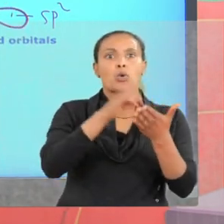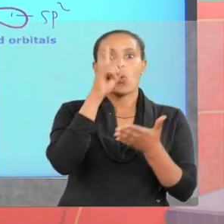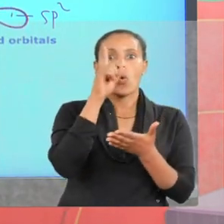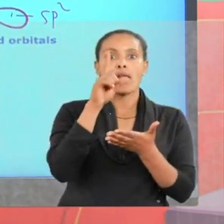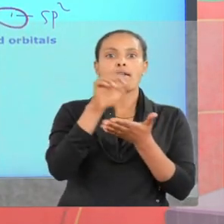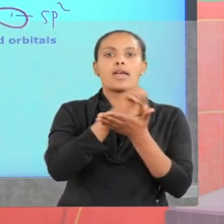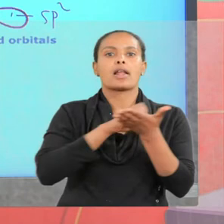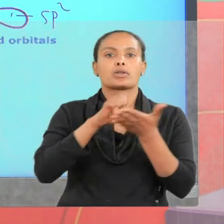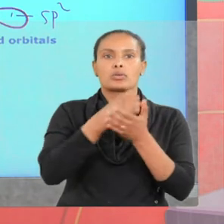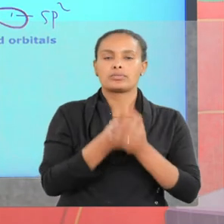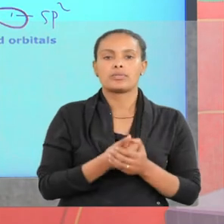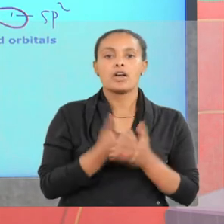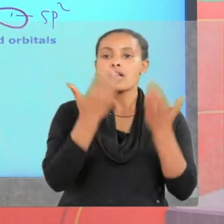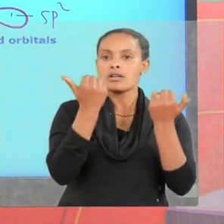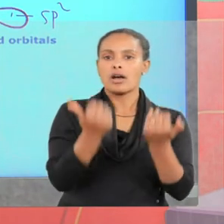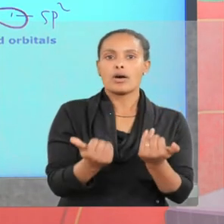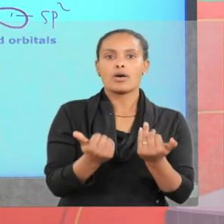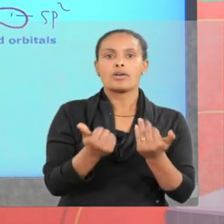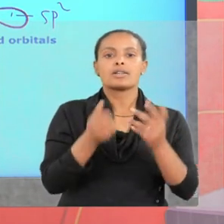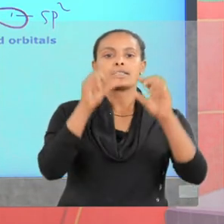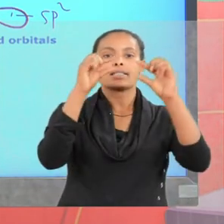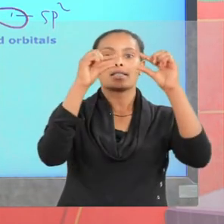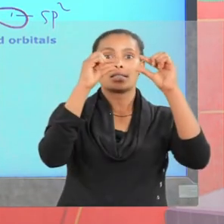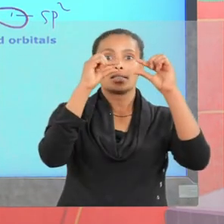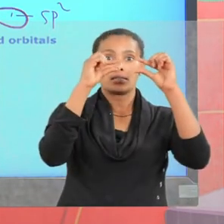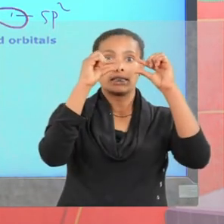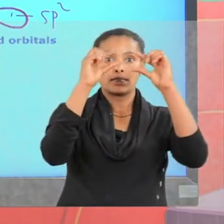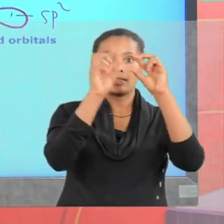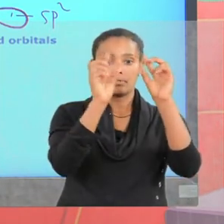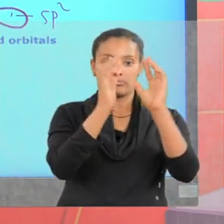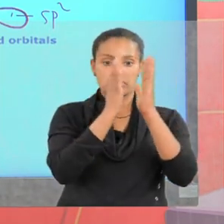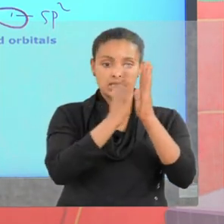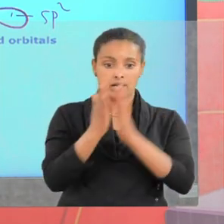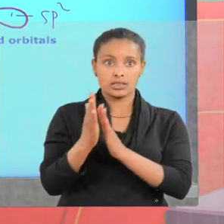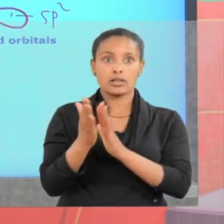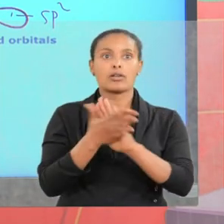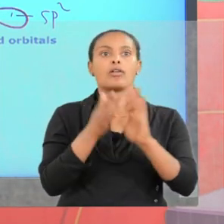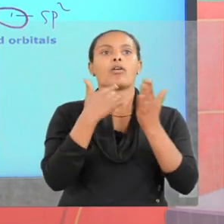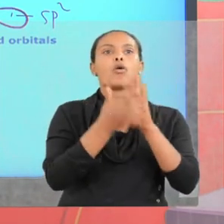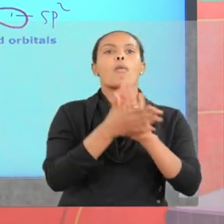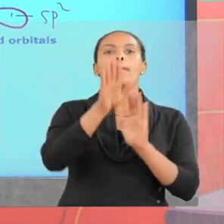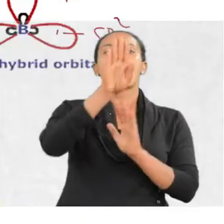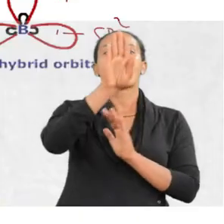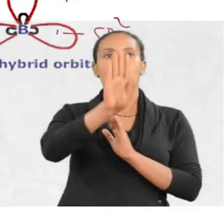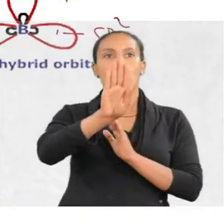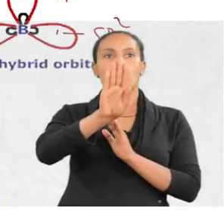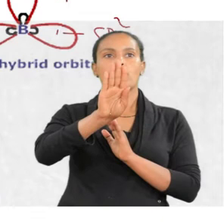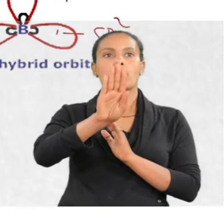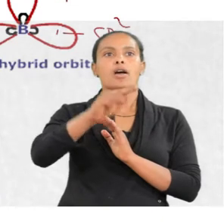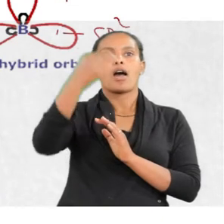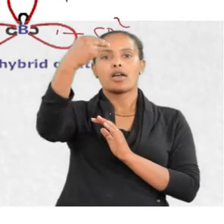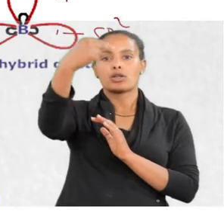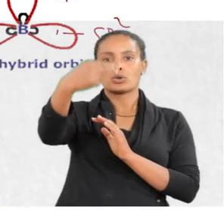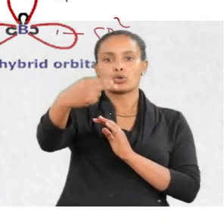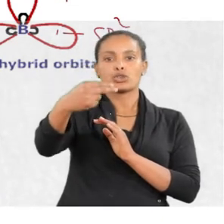one electron. Now, the structure of BH3, Lewis structure is this, boron,